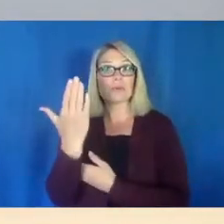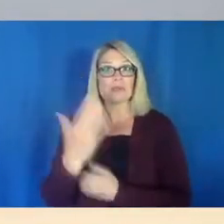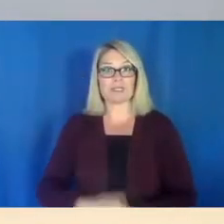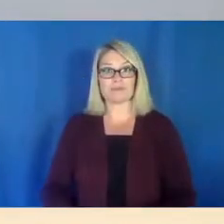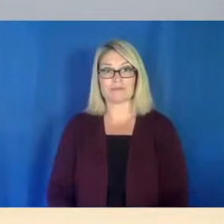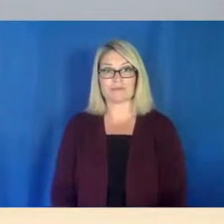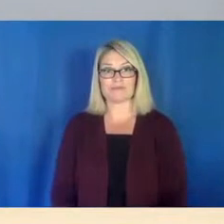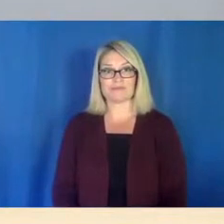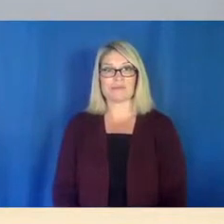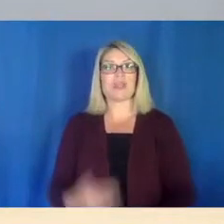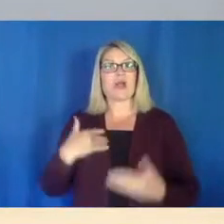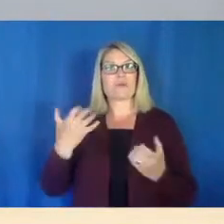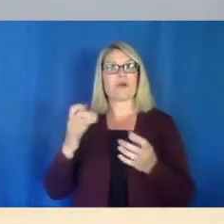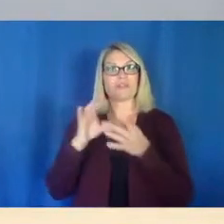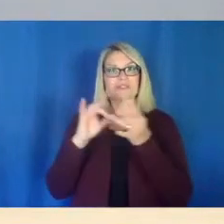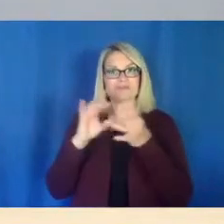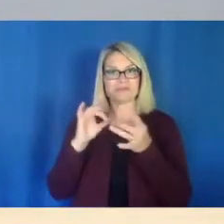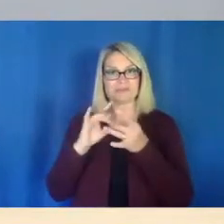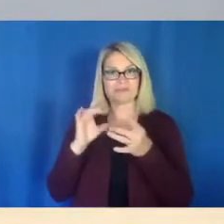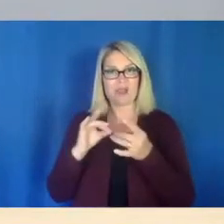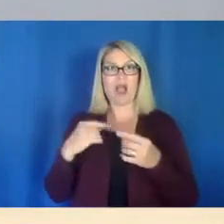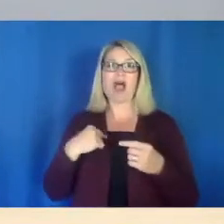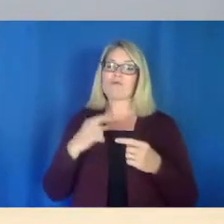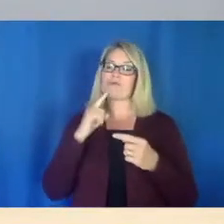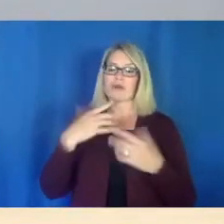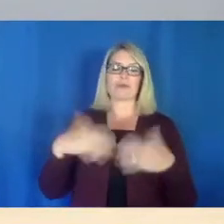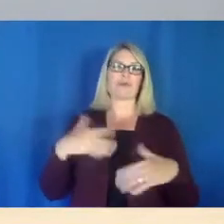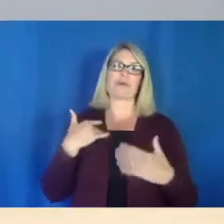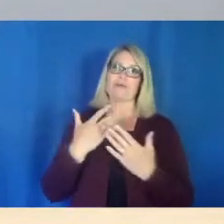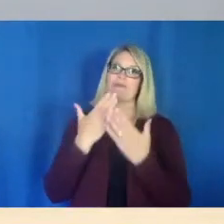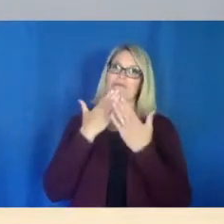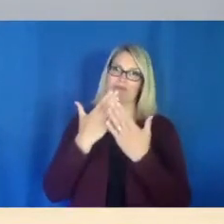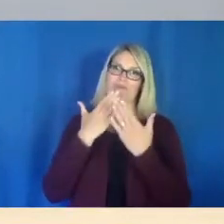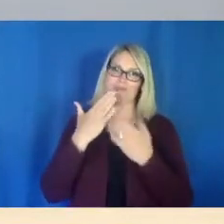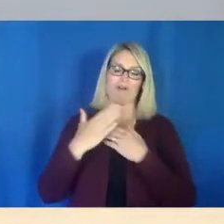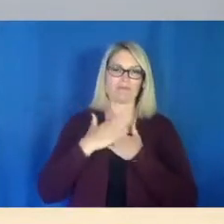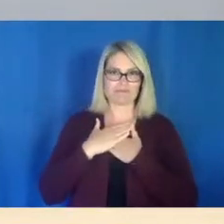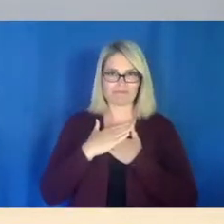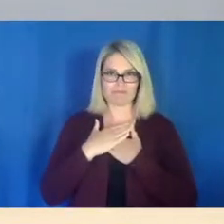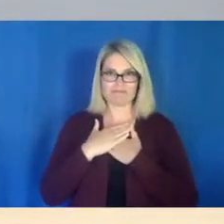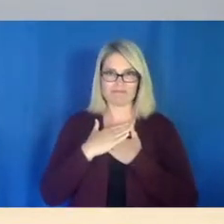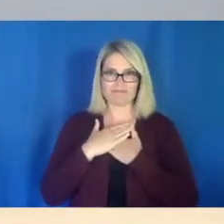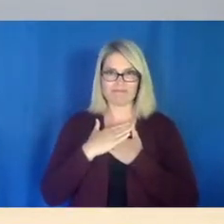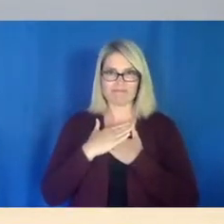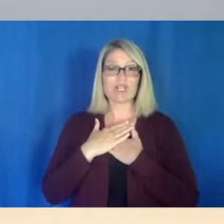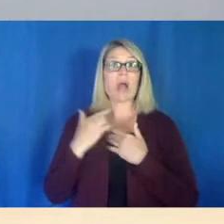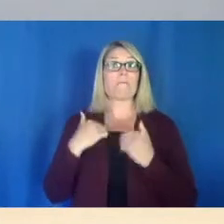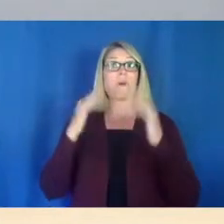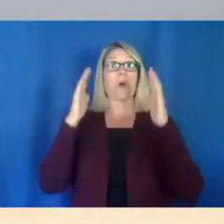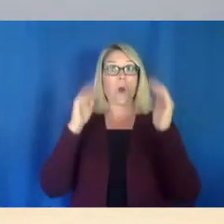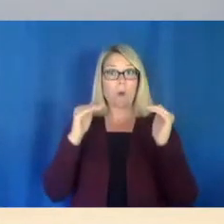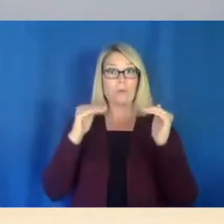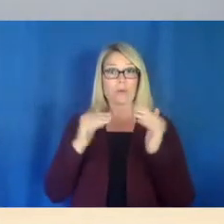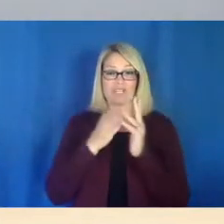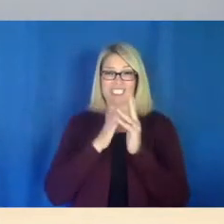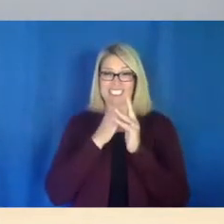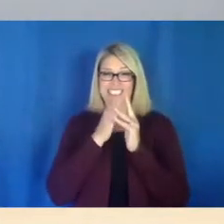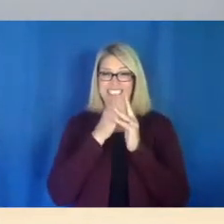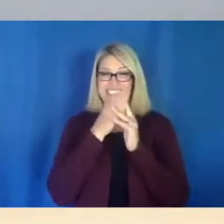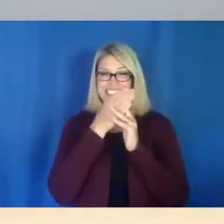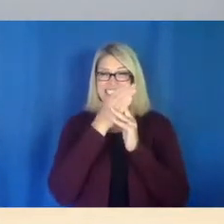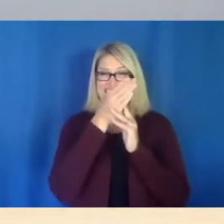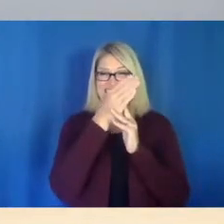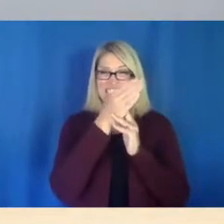like to start by saying I'm grateful and I'm hopeful at this stage that we are getting through this and we're getting through this